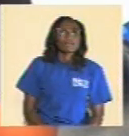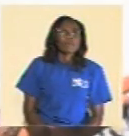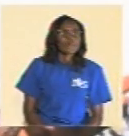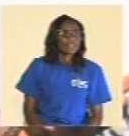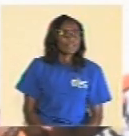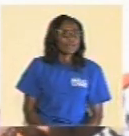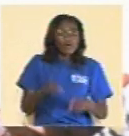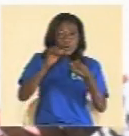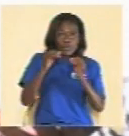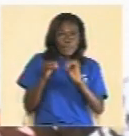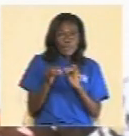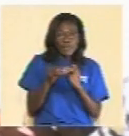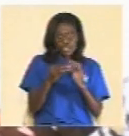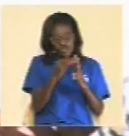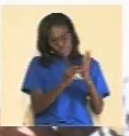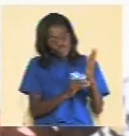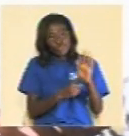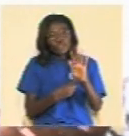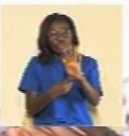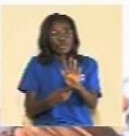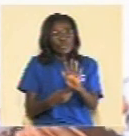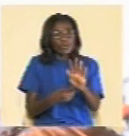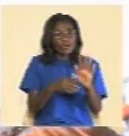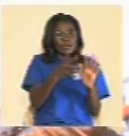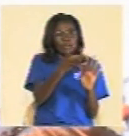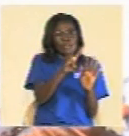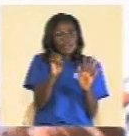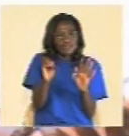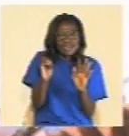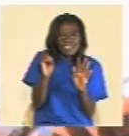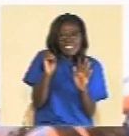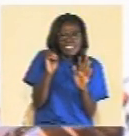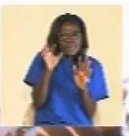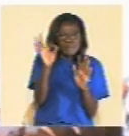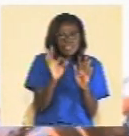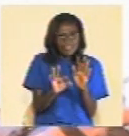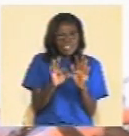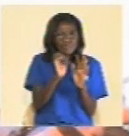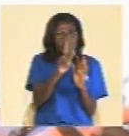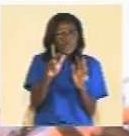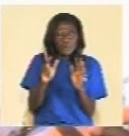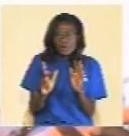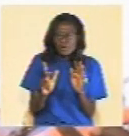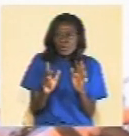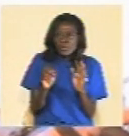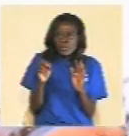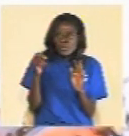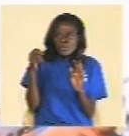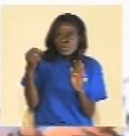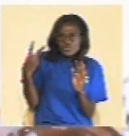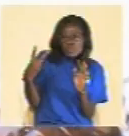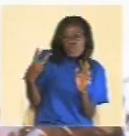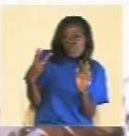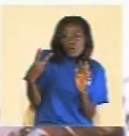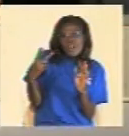Statistics shows that we have about 7 cases that we have right now, 2 in Zambezi, 2 in